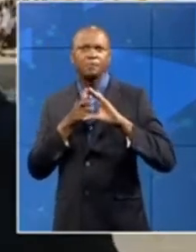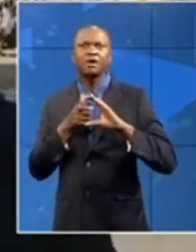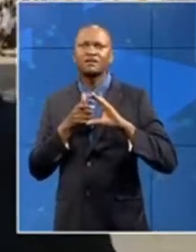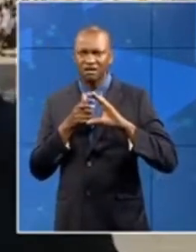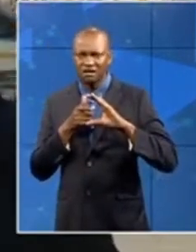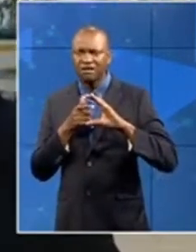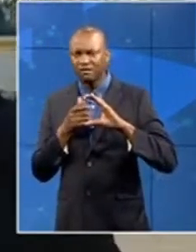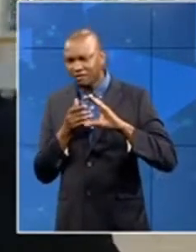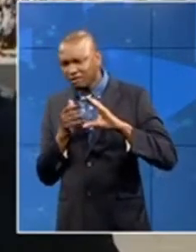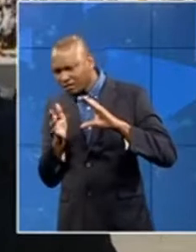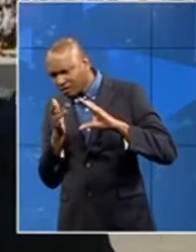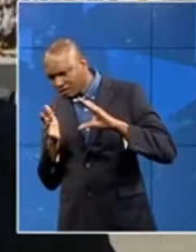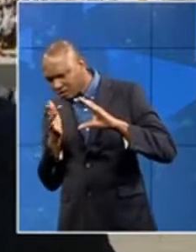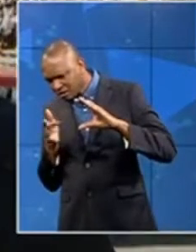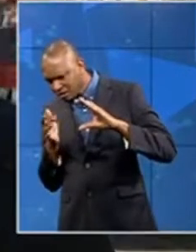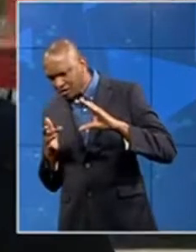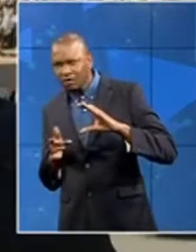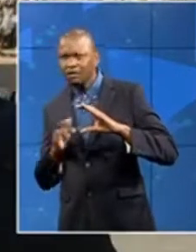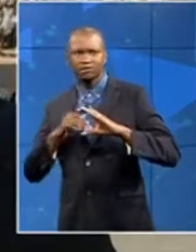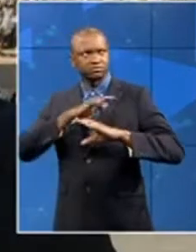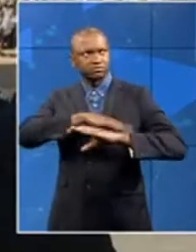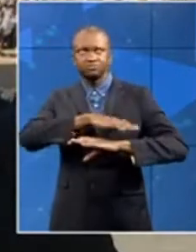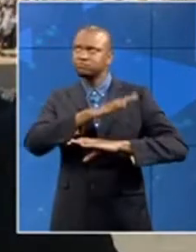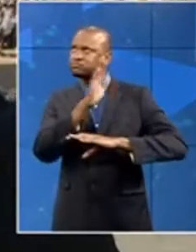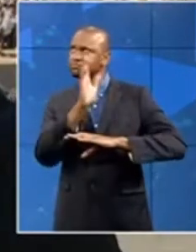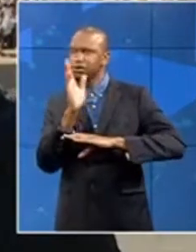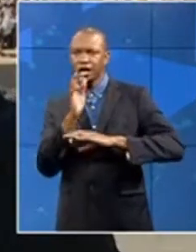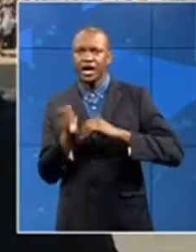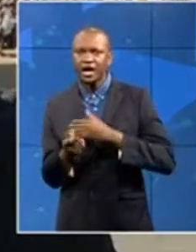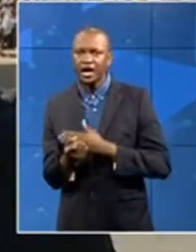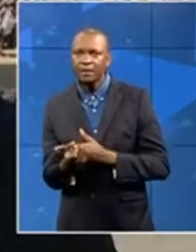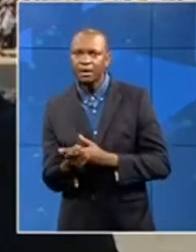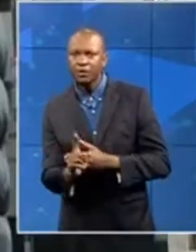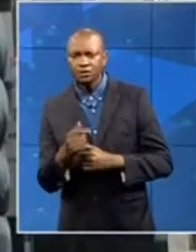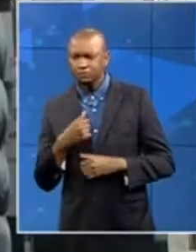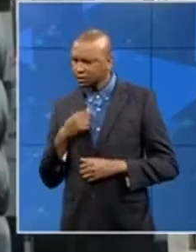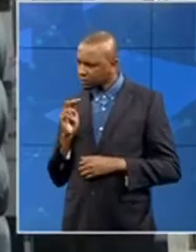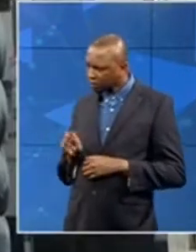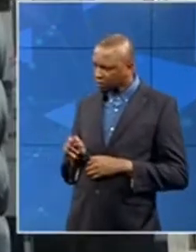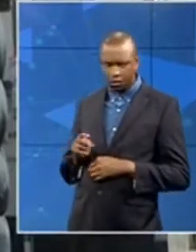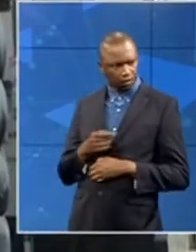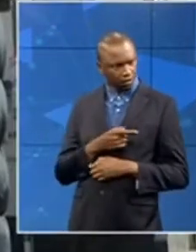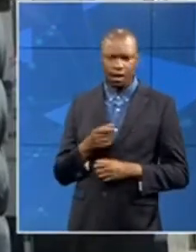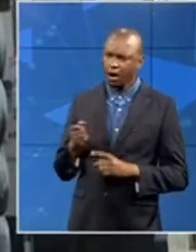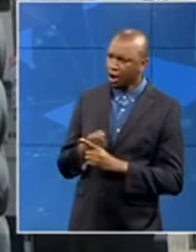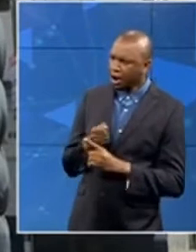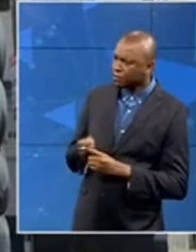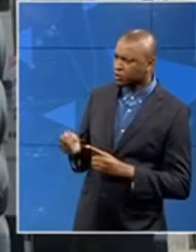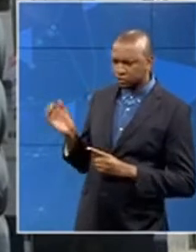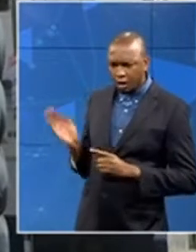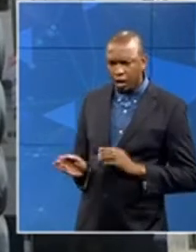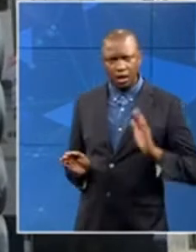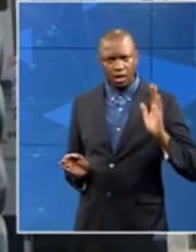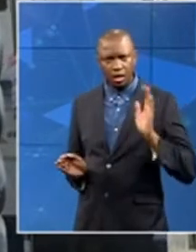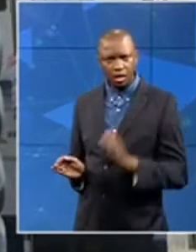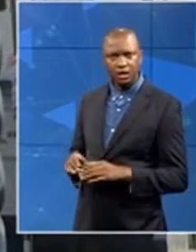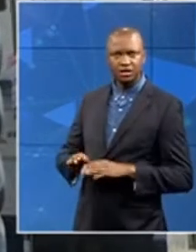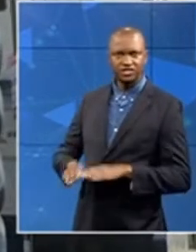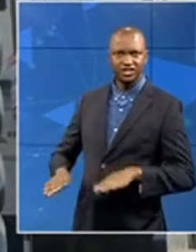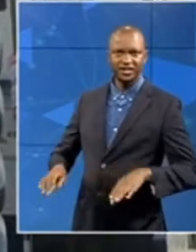how in the day, during the day. If I try to check, I saw it one time, she slapped him. Babi walabantwana ufuna umthetho